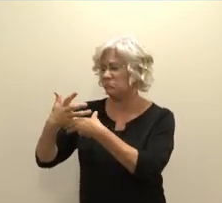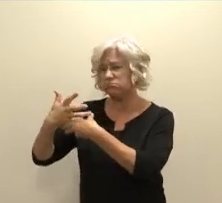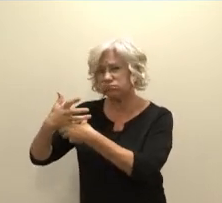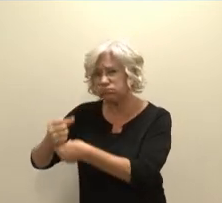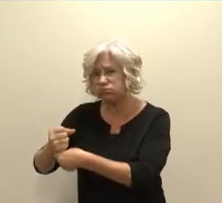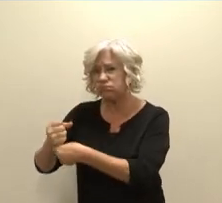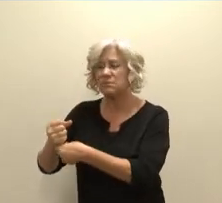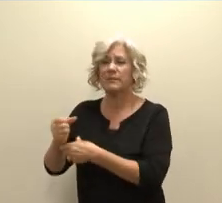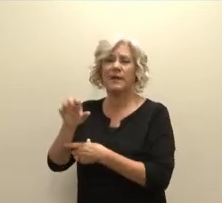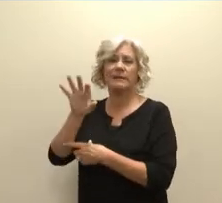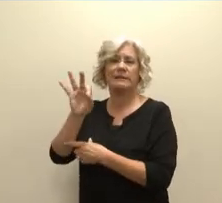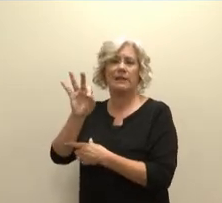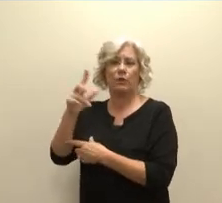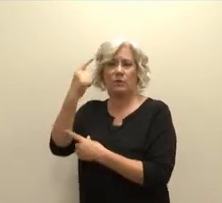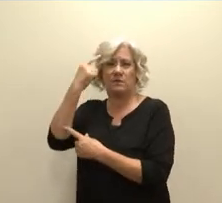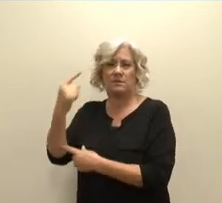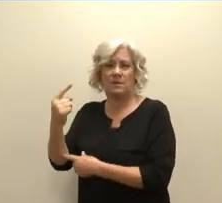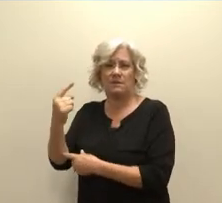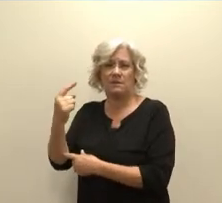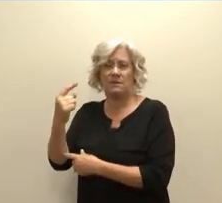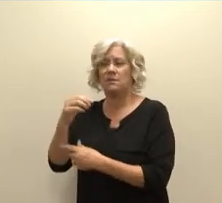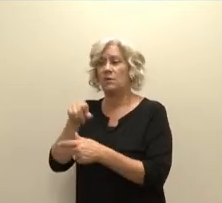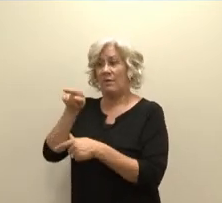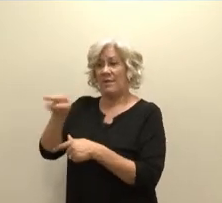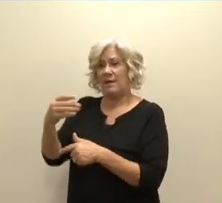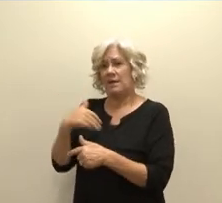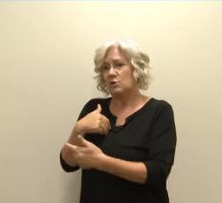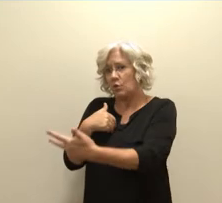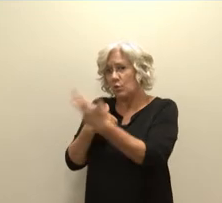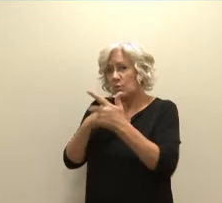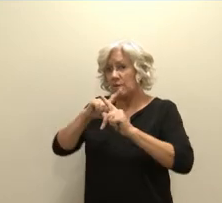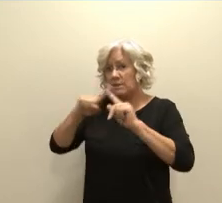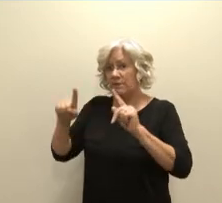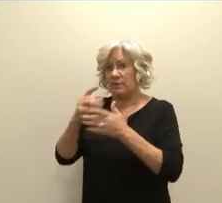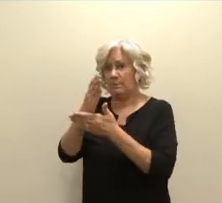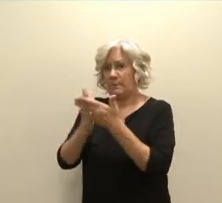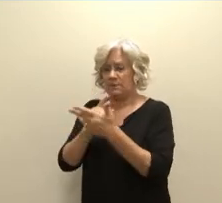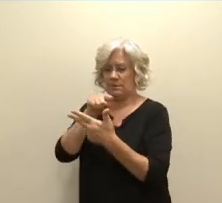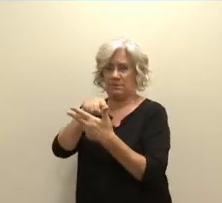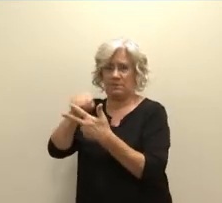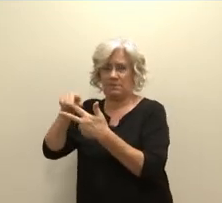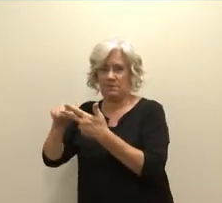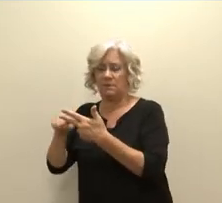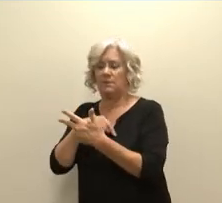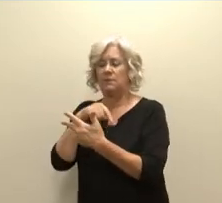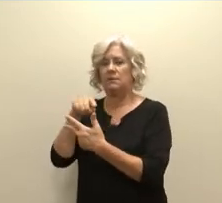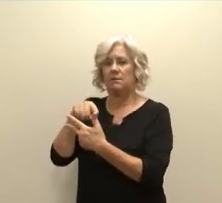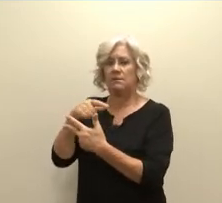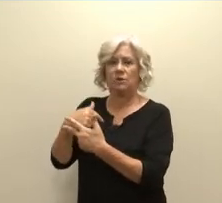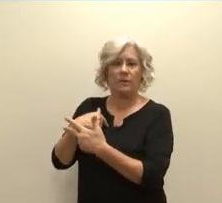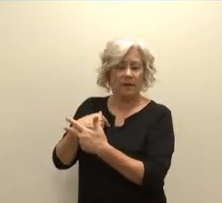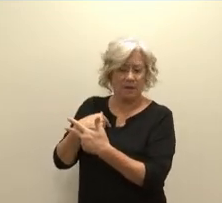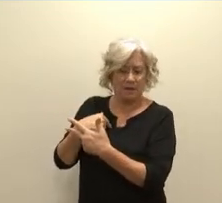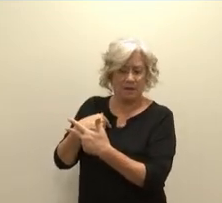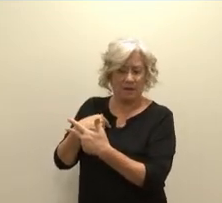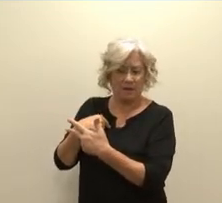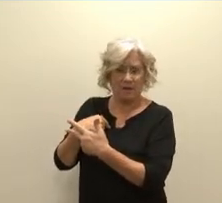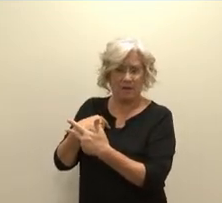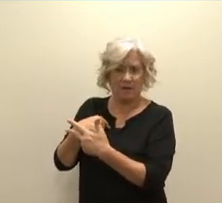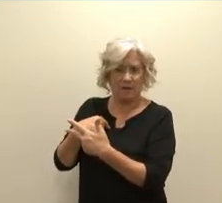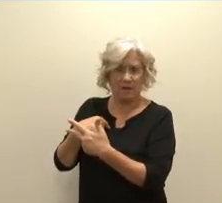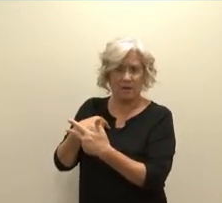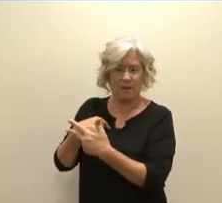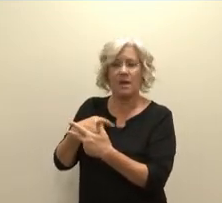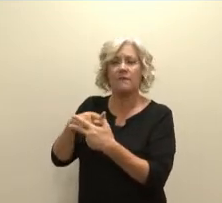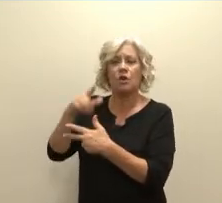built, is composed of about three different pieces. We have some guaranteed yield pieces, our golden pennies